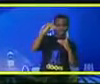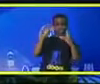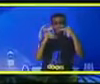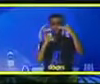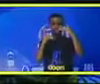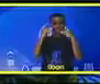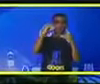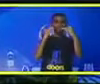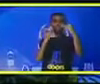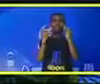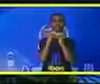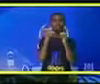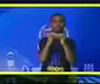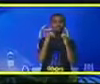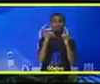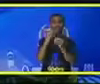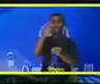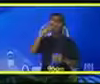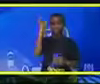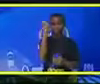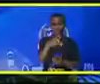shades of corruption.